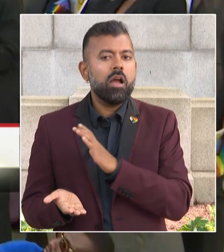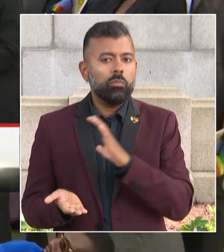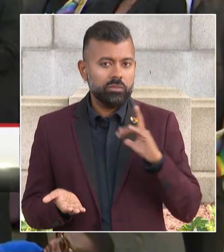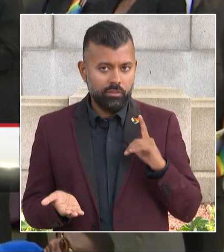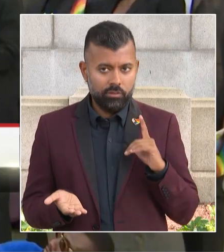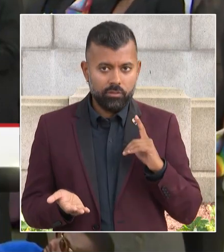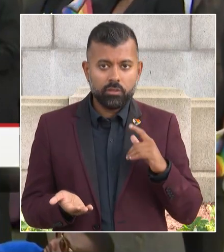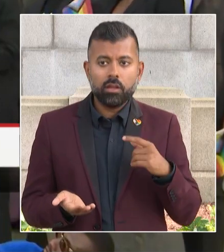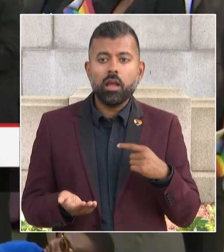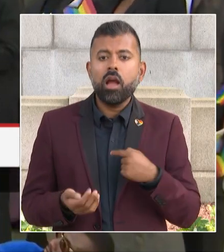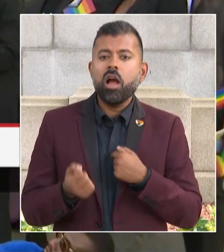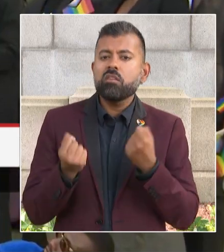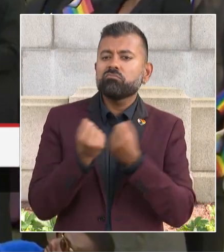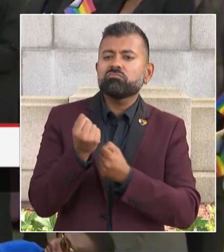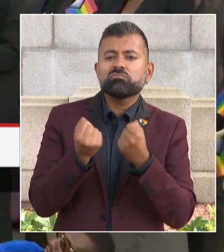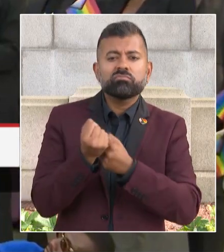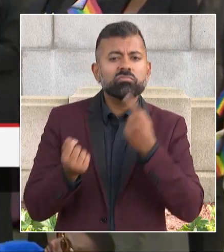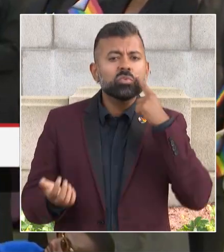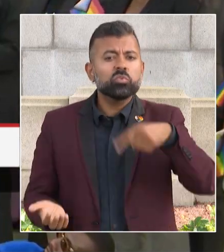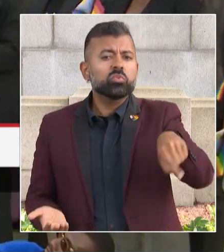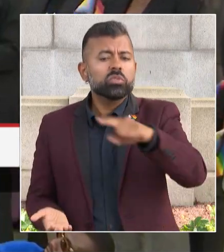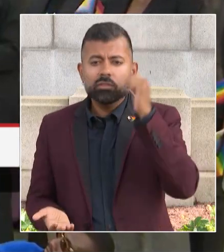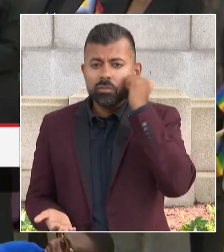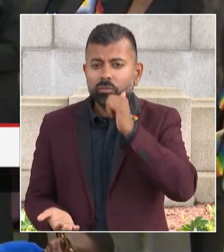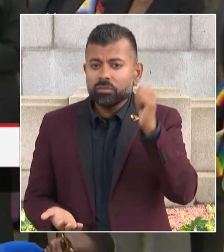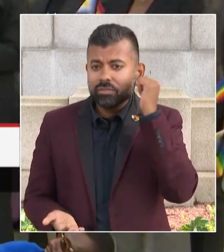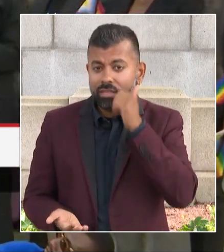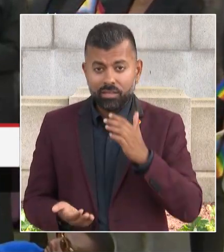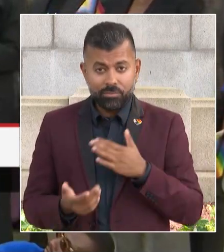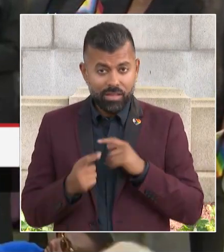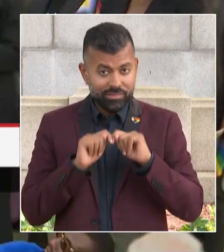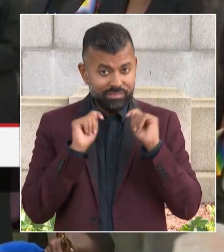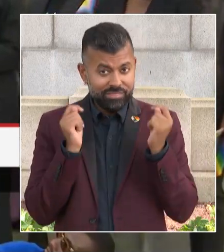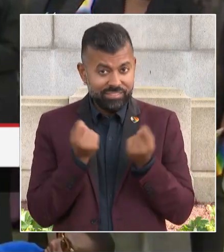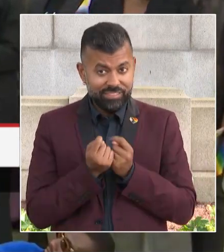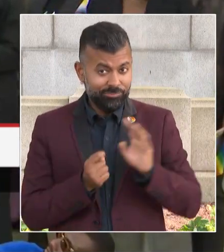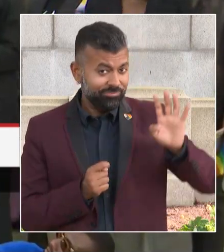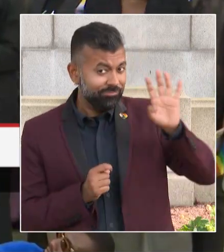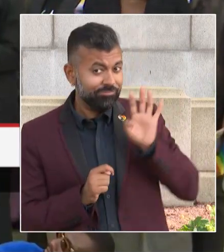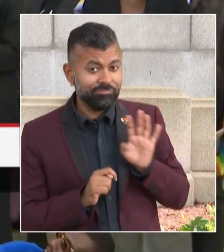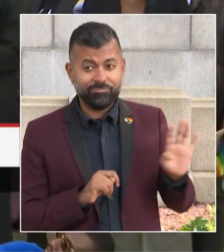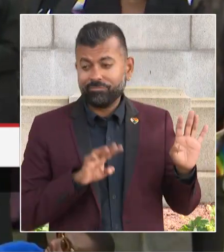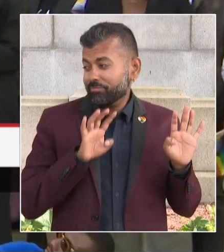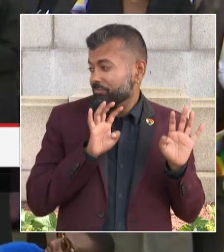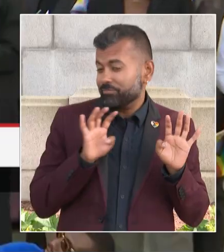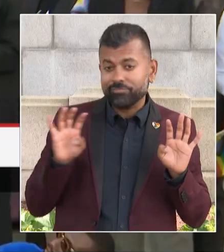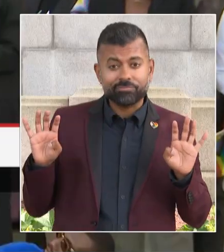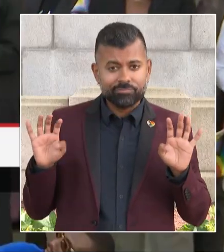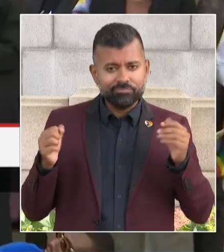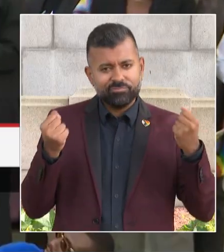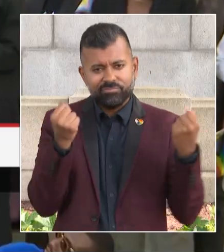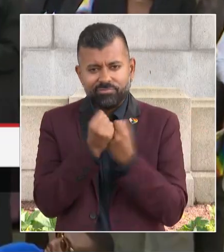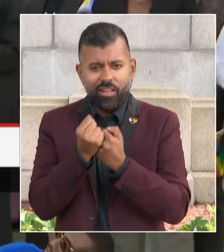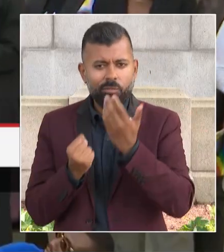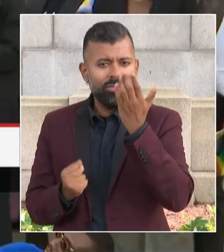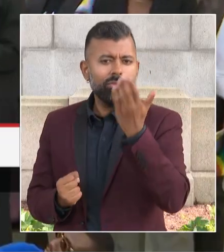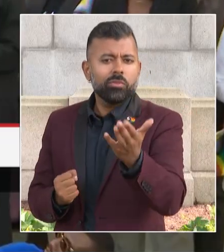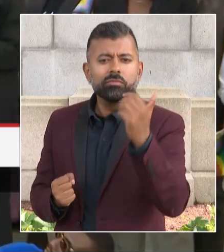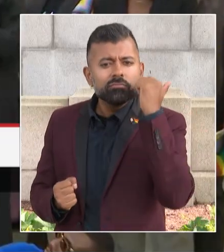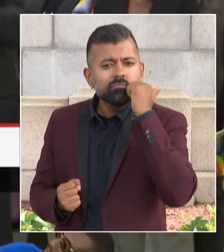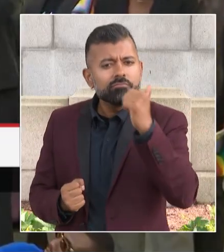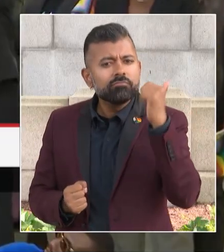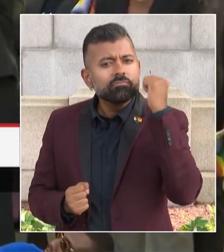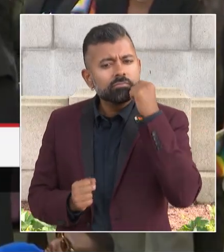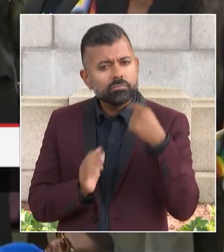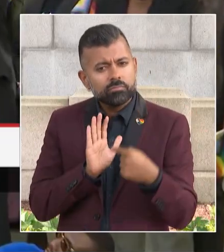are doing, locked arms here this World Pride, to show what our world and our city has to offer. A few things I was saying I'm